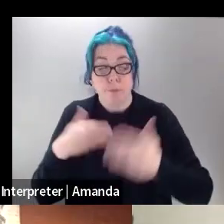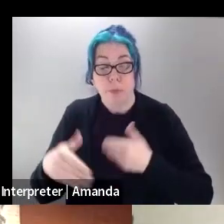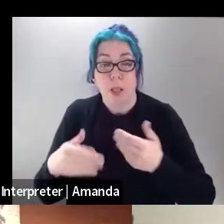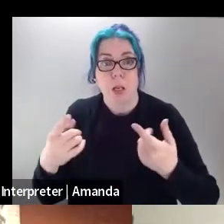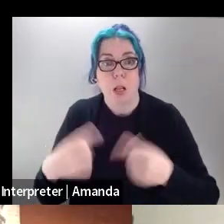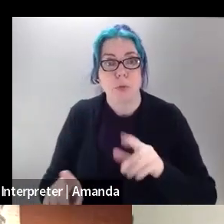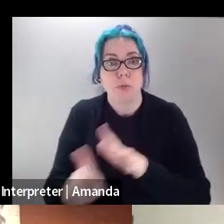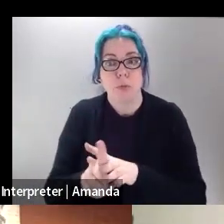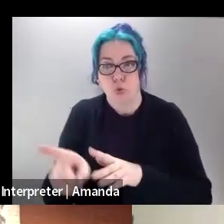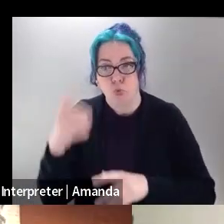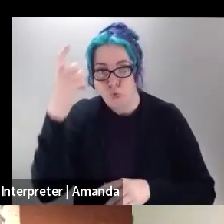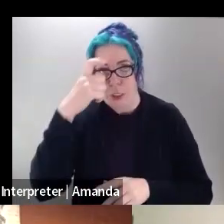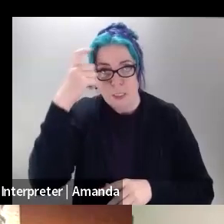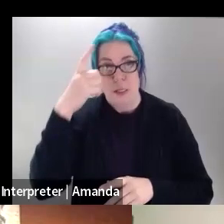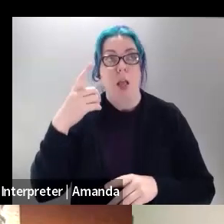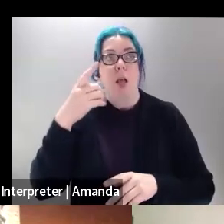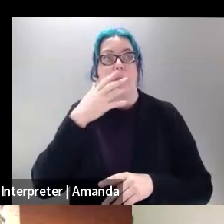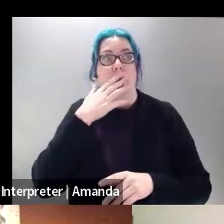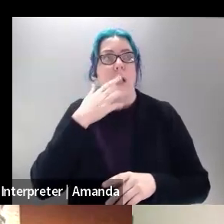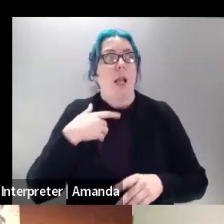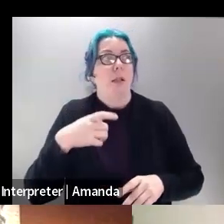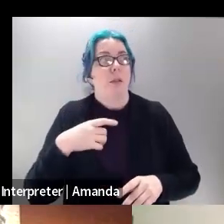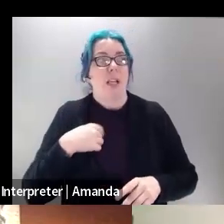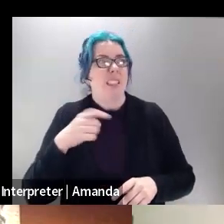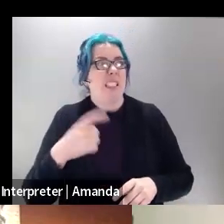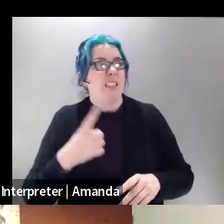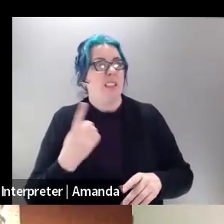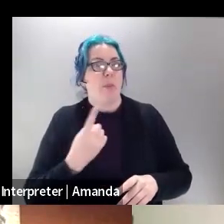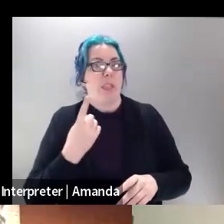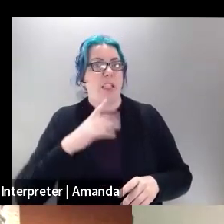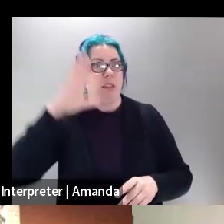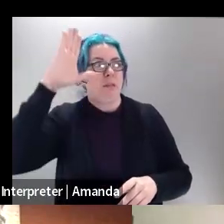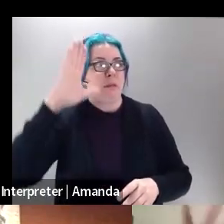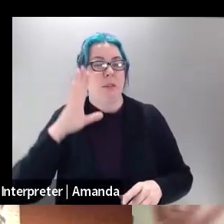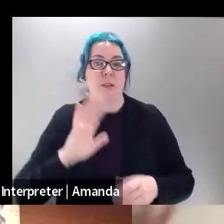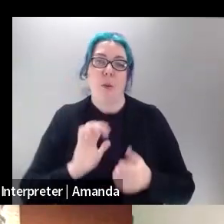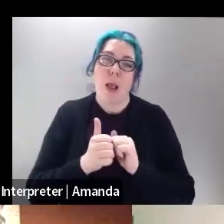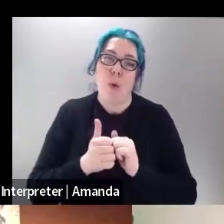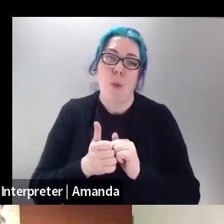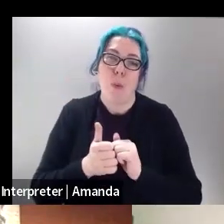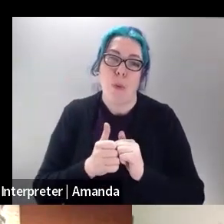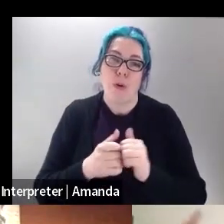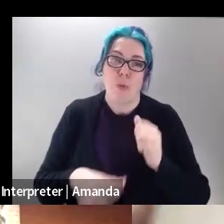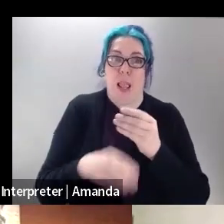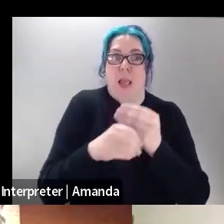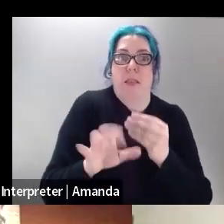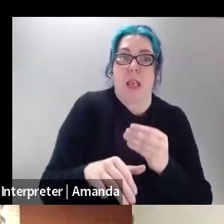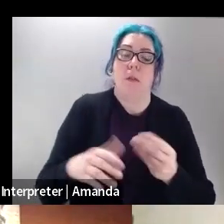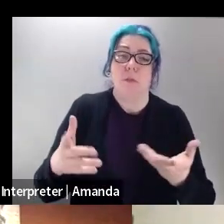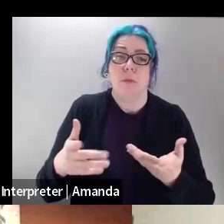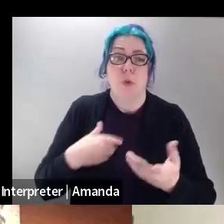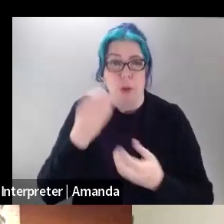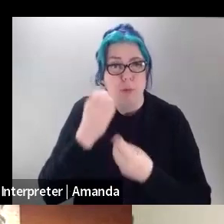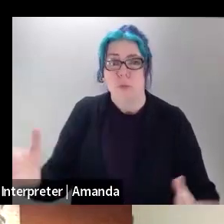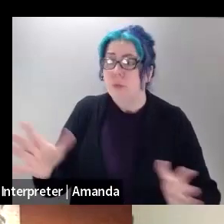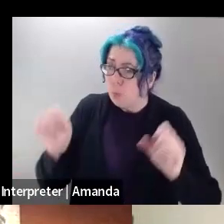on lots of working agreements, but the idea that the agreement is ongoing, and that's about how do you keep it alive and how do you refer back to